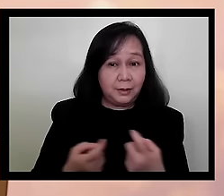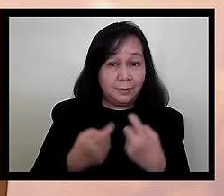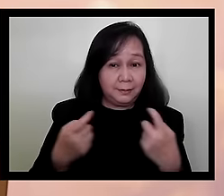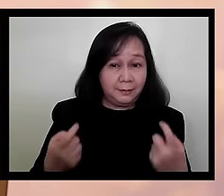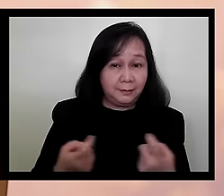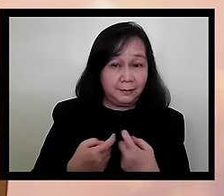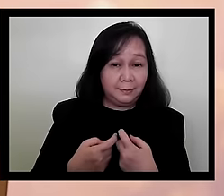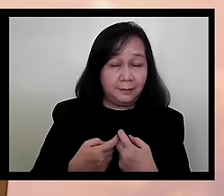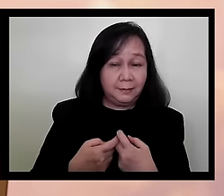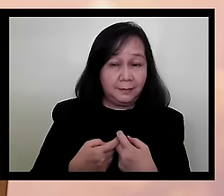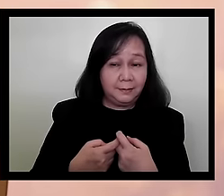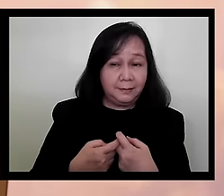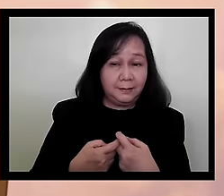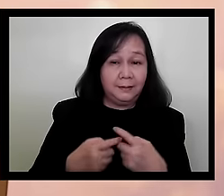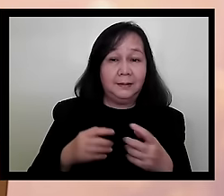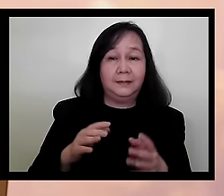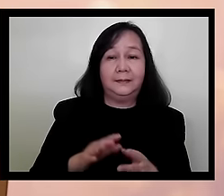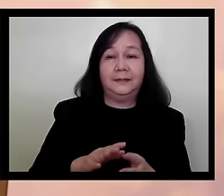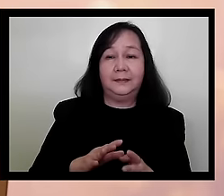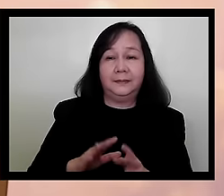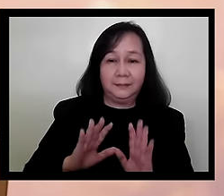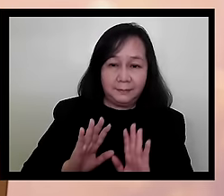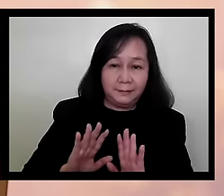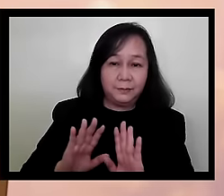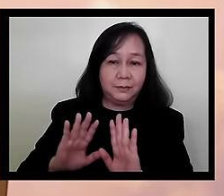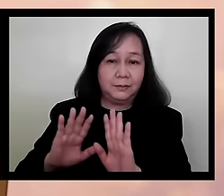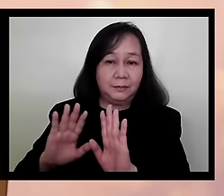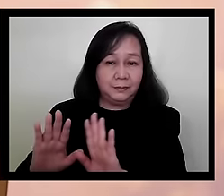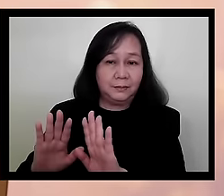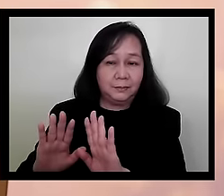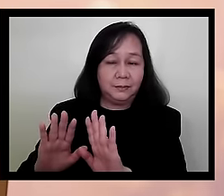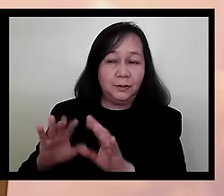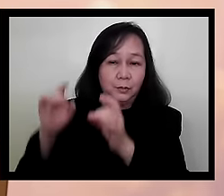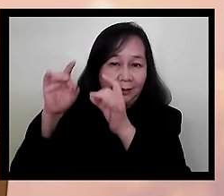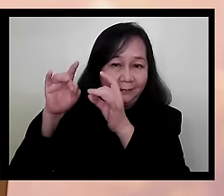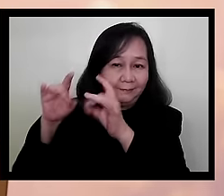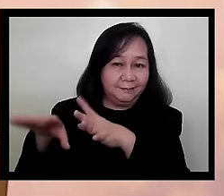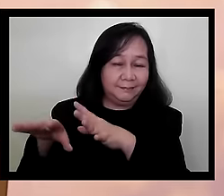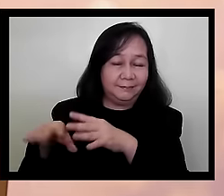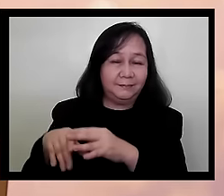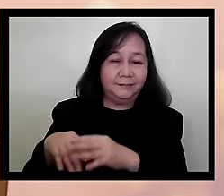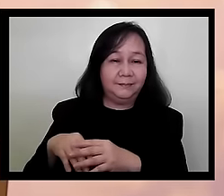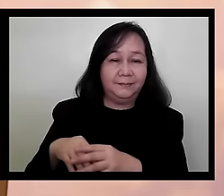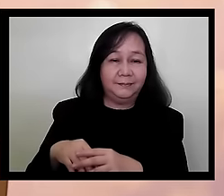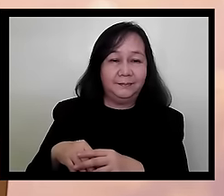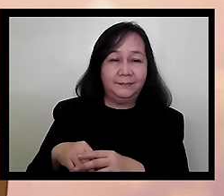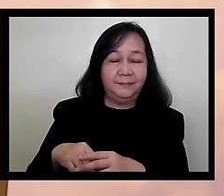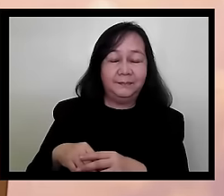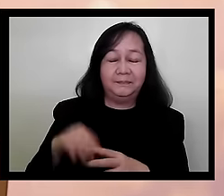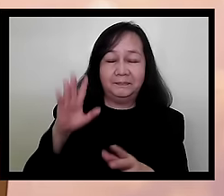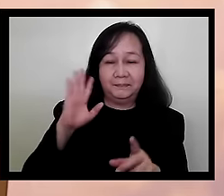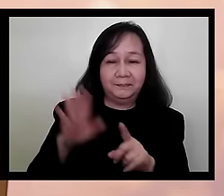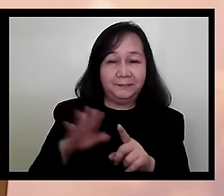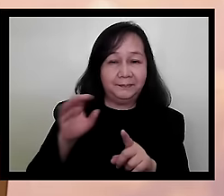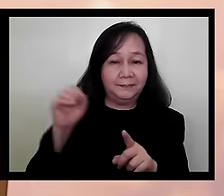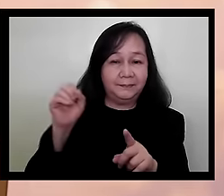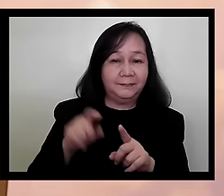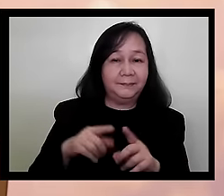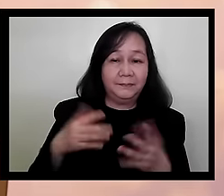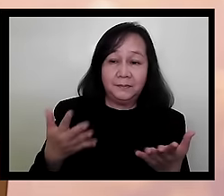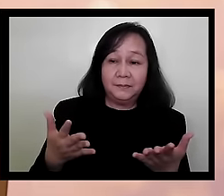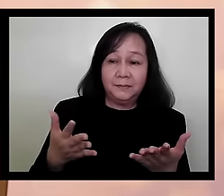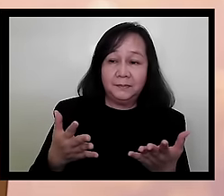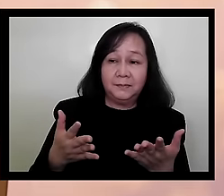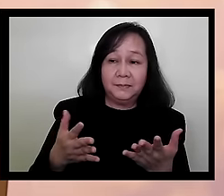sin drives us to hate brothers and sisters and